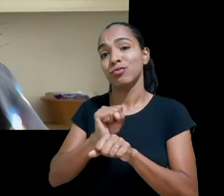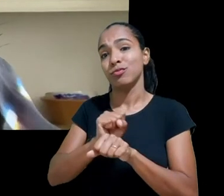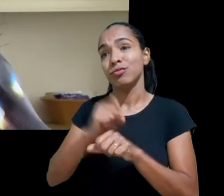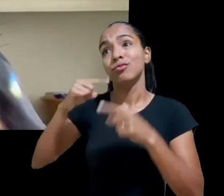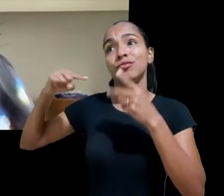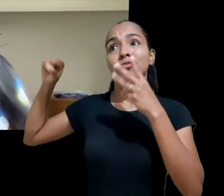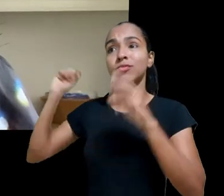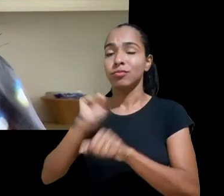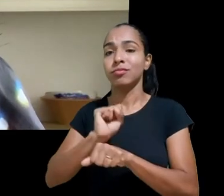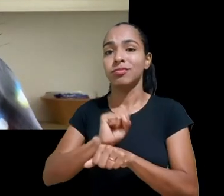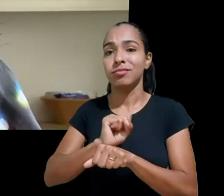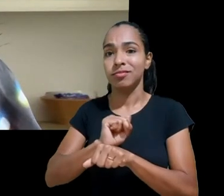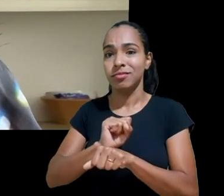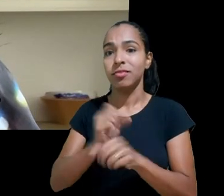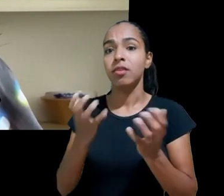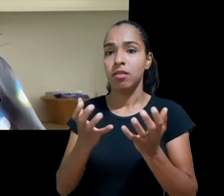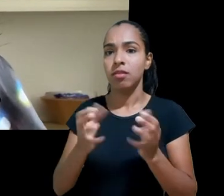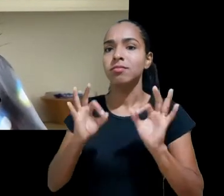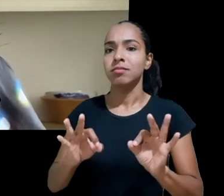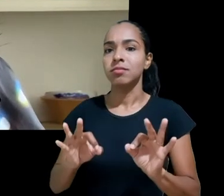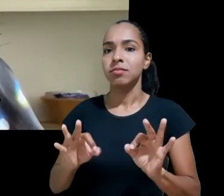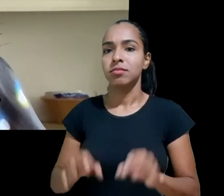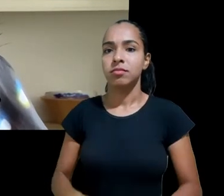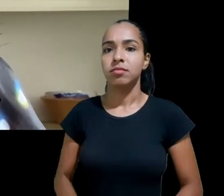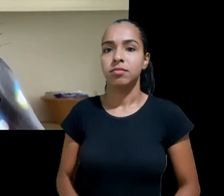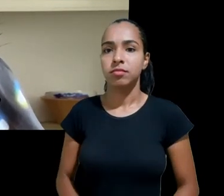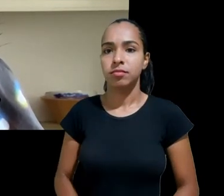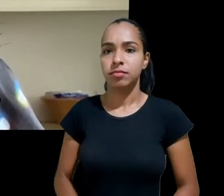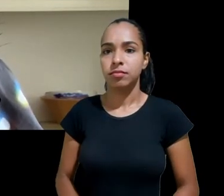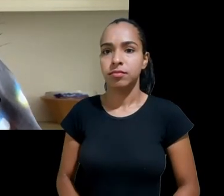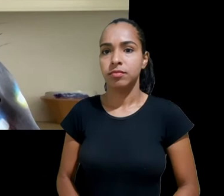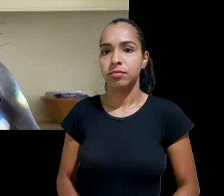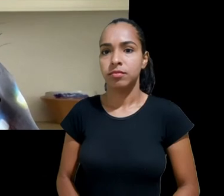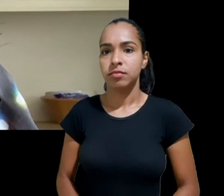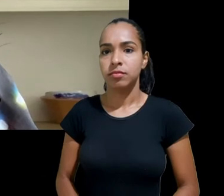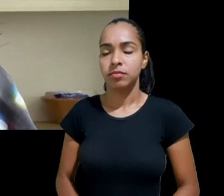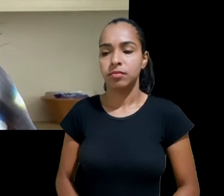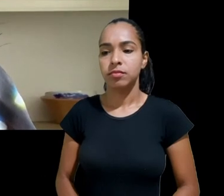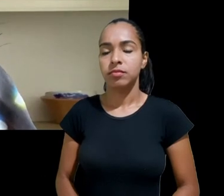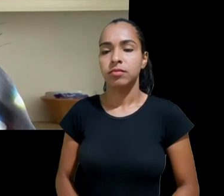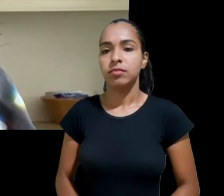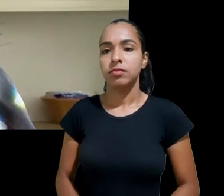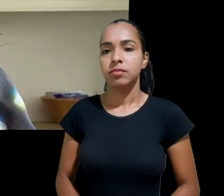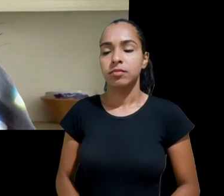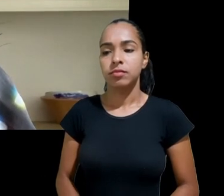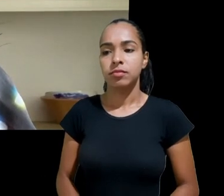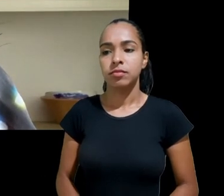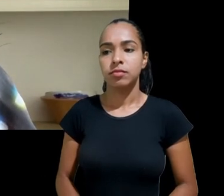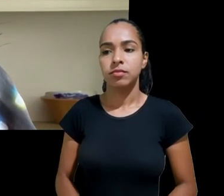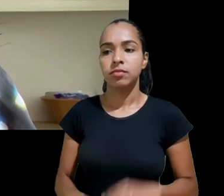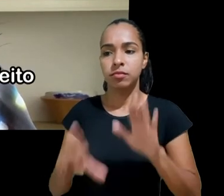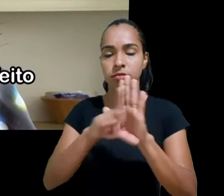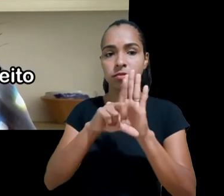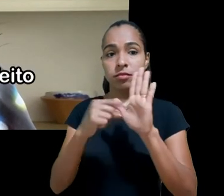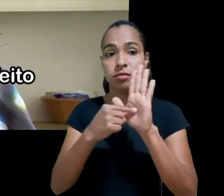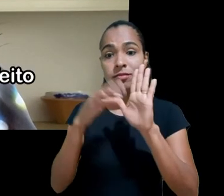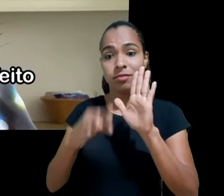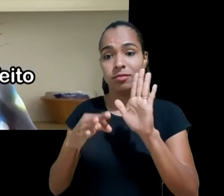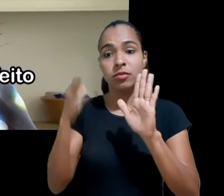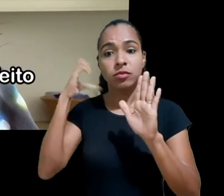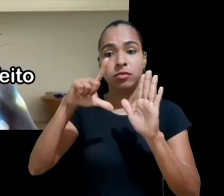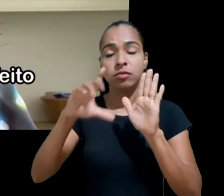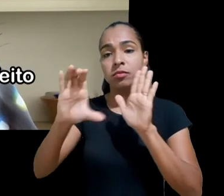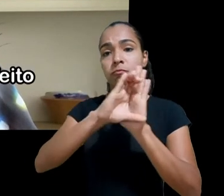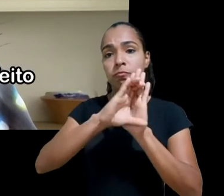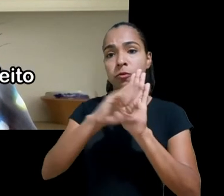but suffice to say it's imminent this bill would really pave the way for the development of a code the first outside of GDPR that describes what